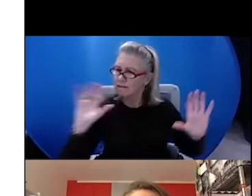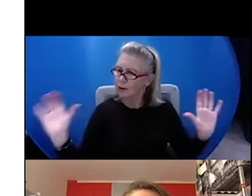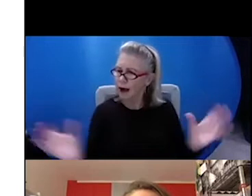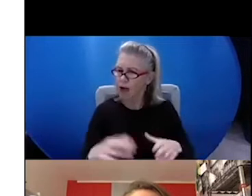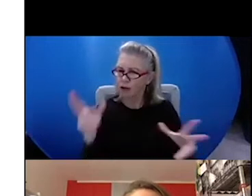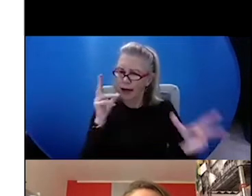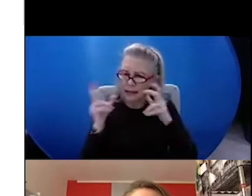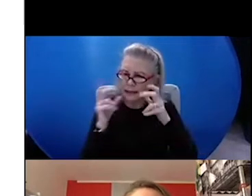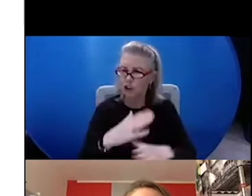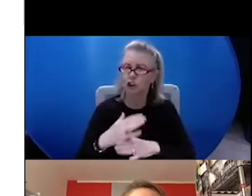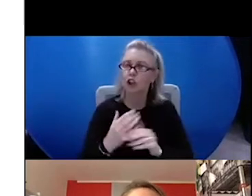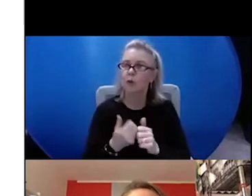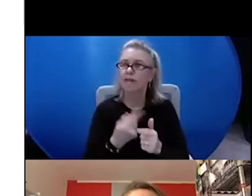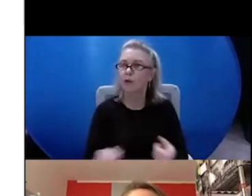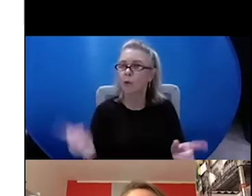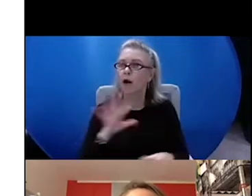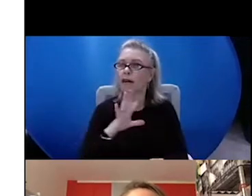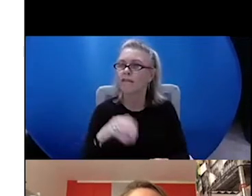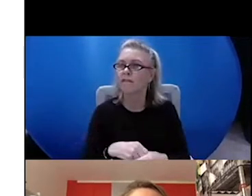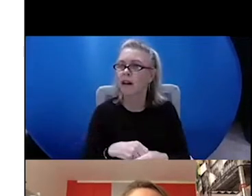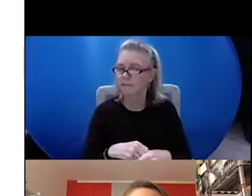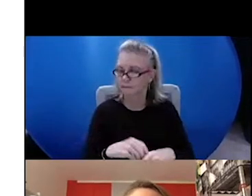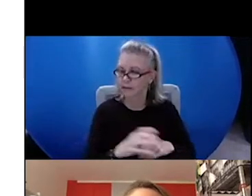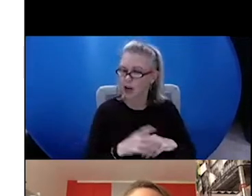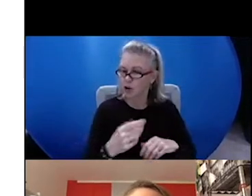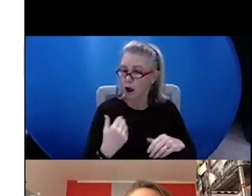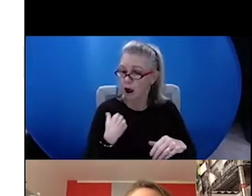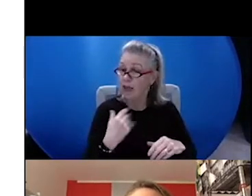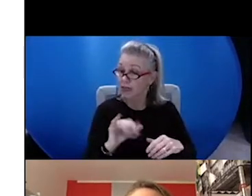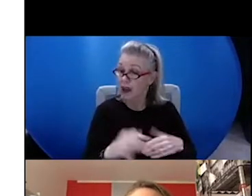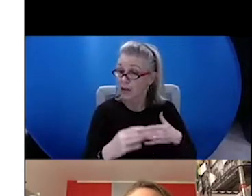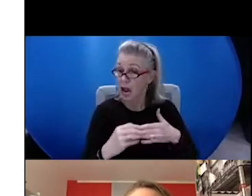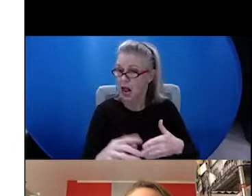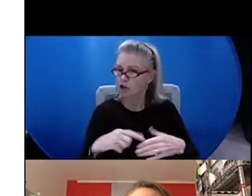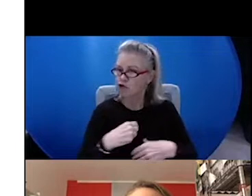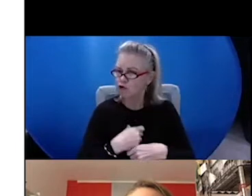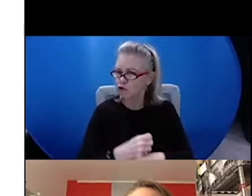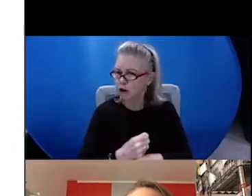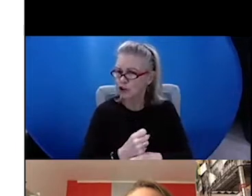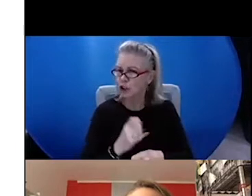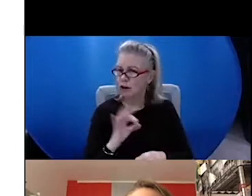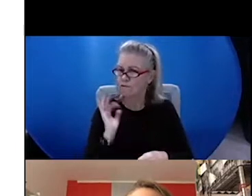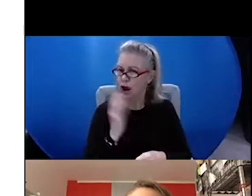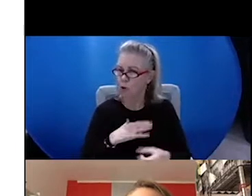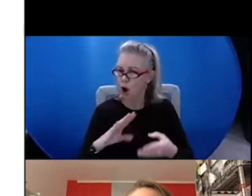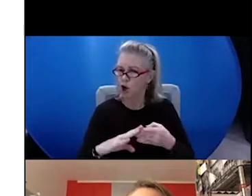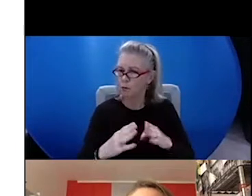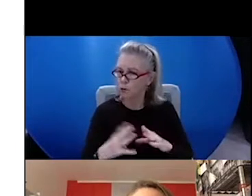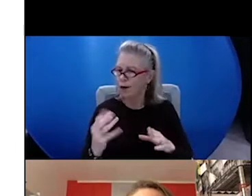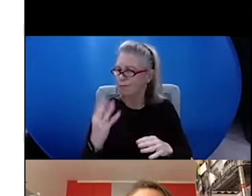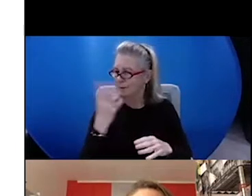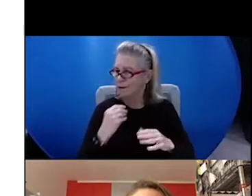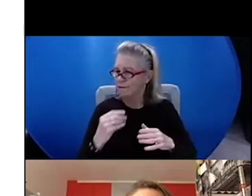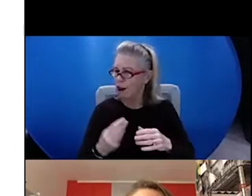involved. In Marrakesh, for instance, this led to the creation of a community edible garden run by